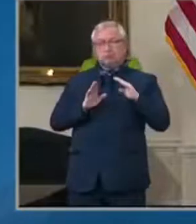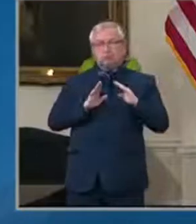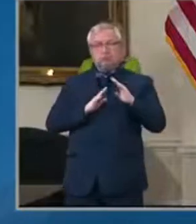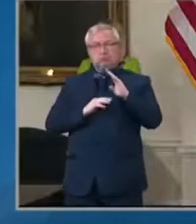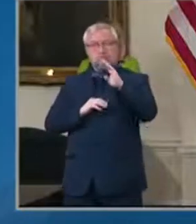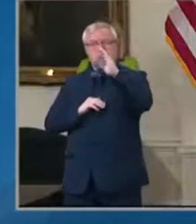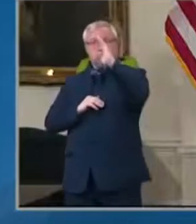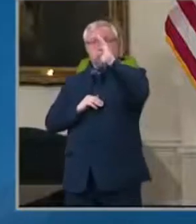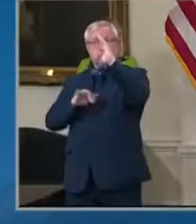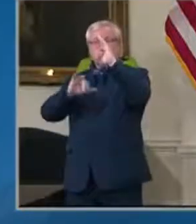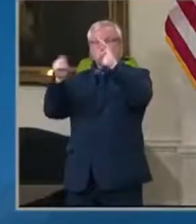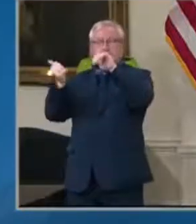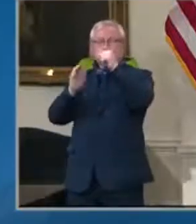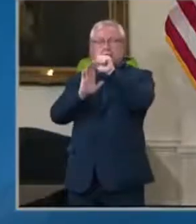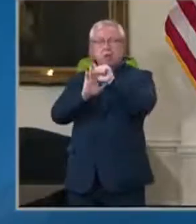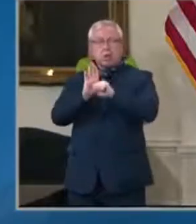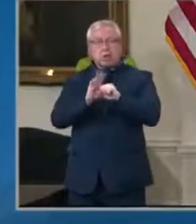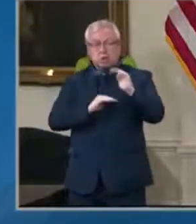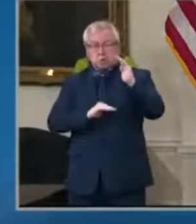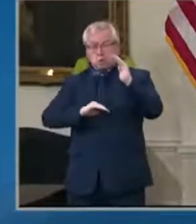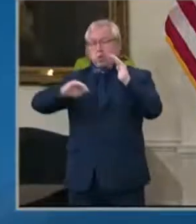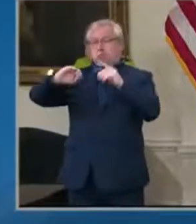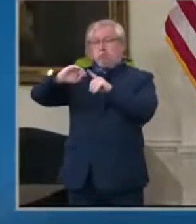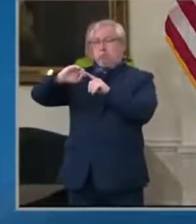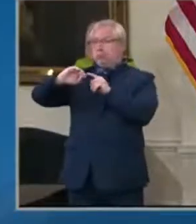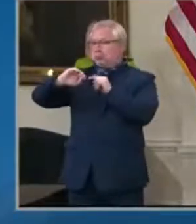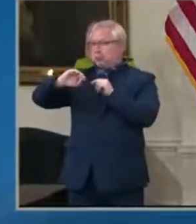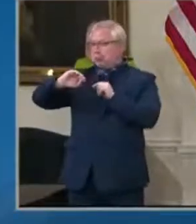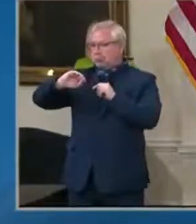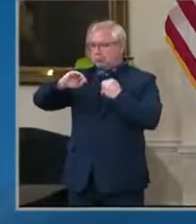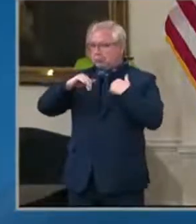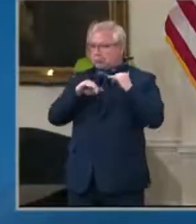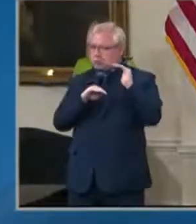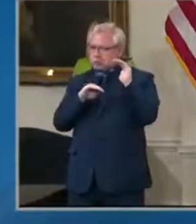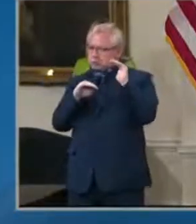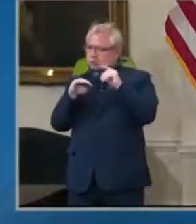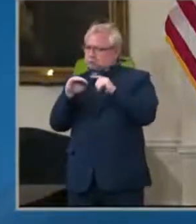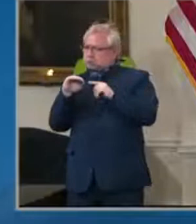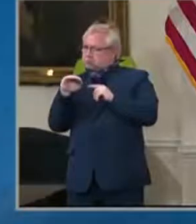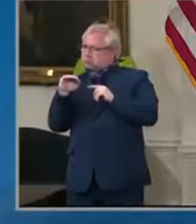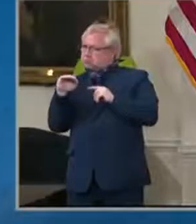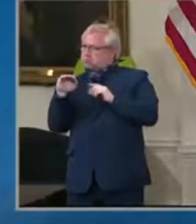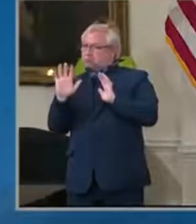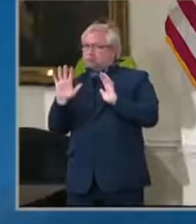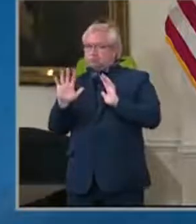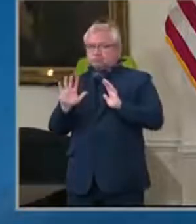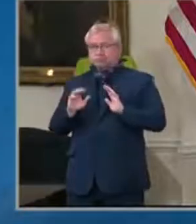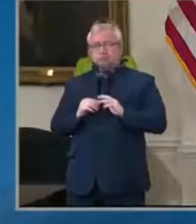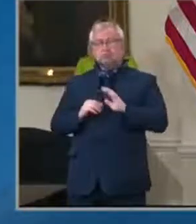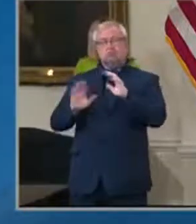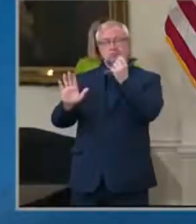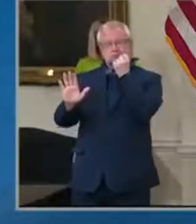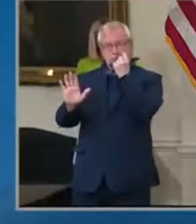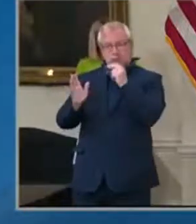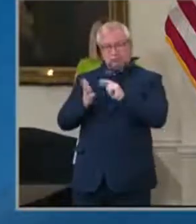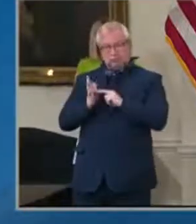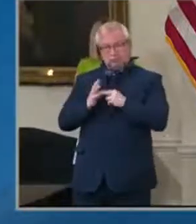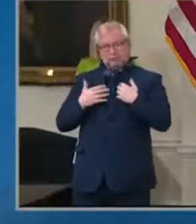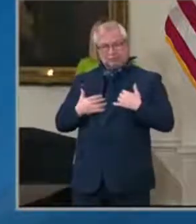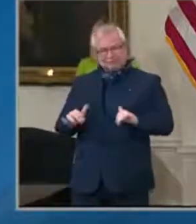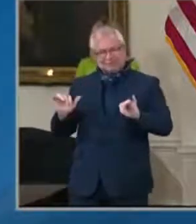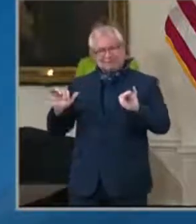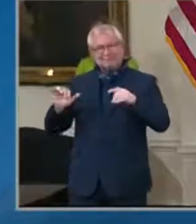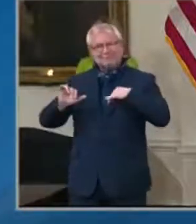in other states. But that is also why we are several weeks behind those other states who